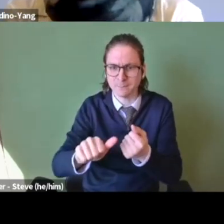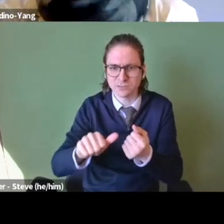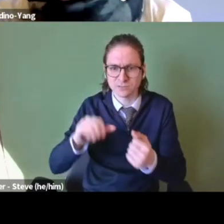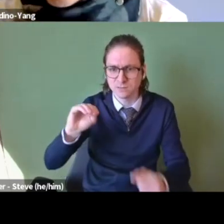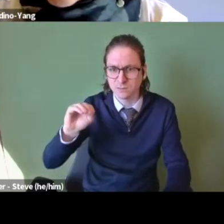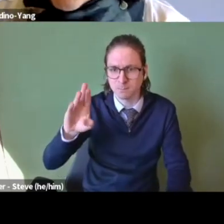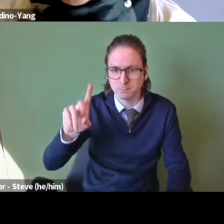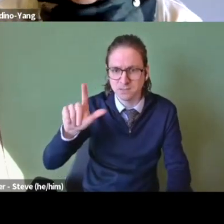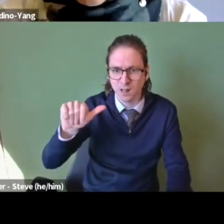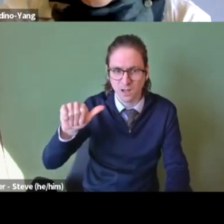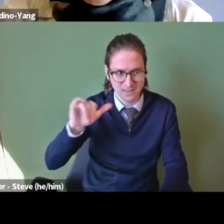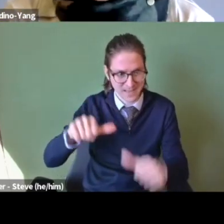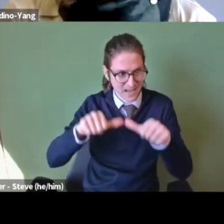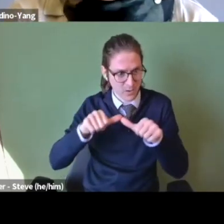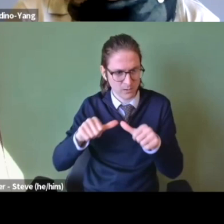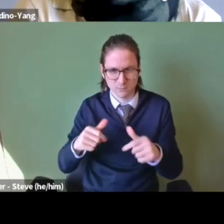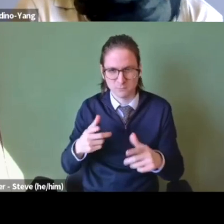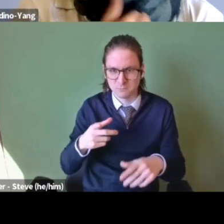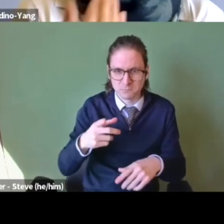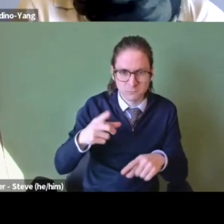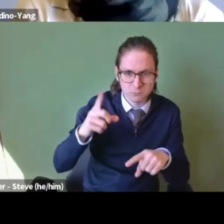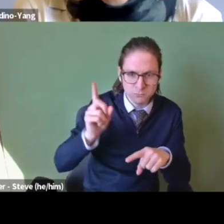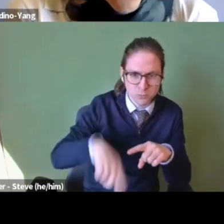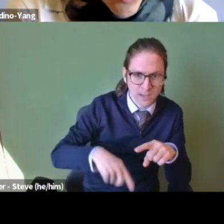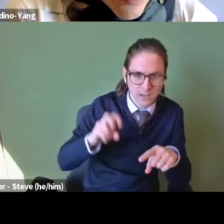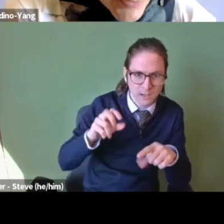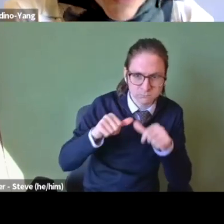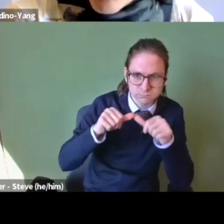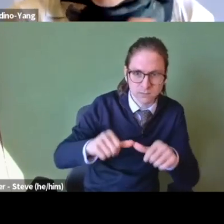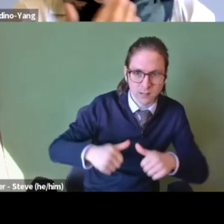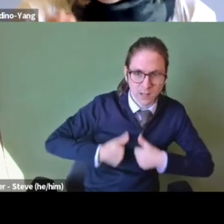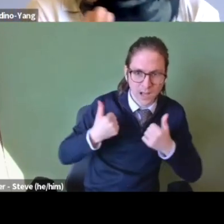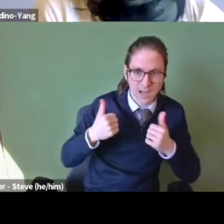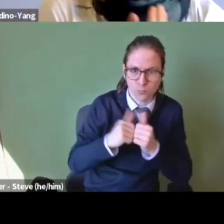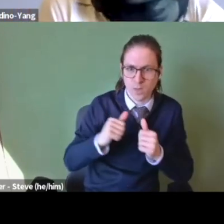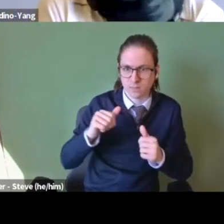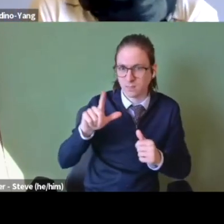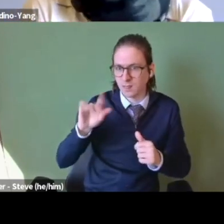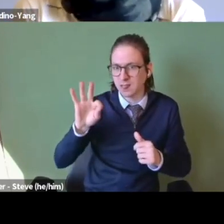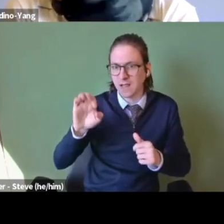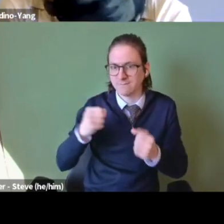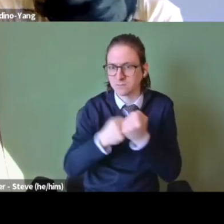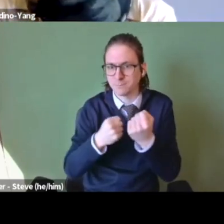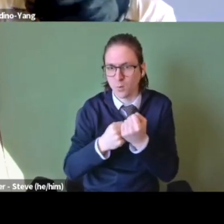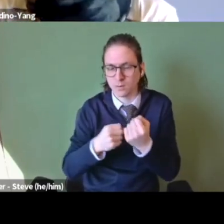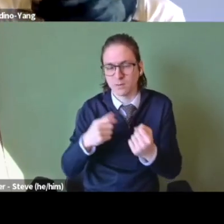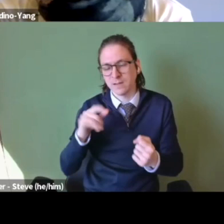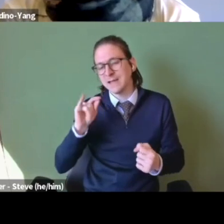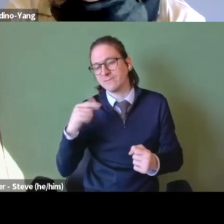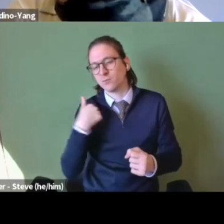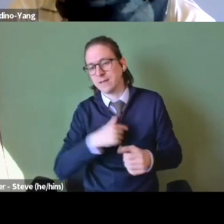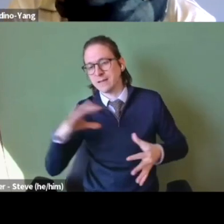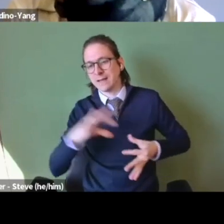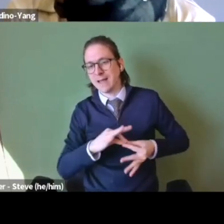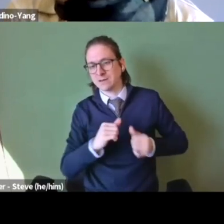we can't even keep you alive on life support. You short of defibrillating your heart with every beat, you know, you become quickly dysregulated